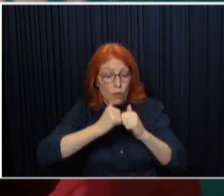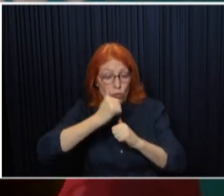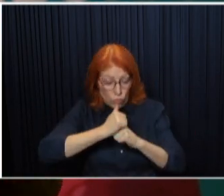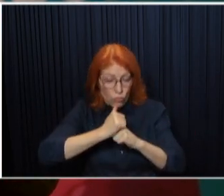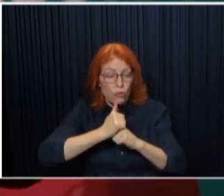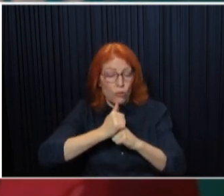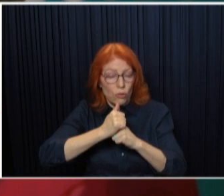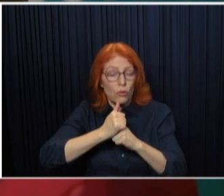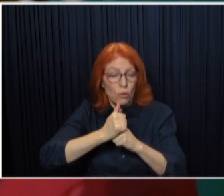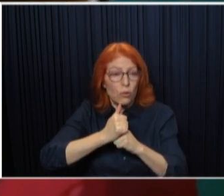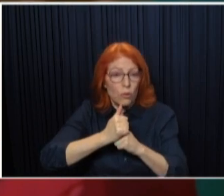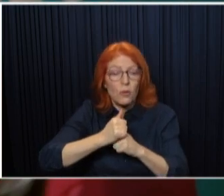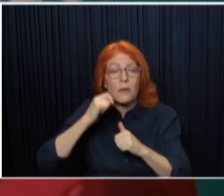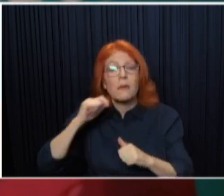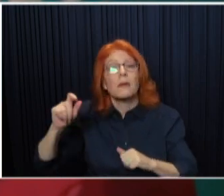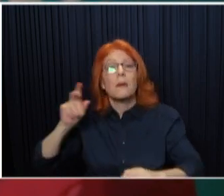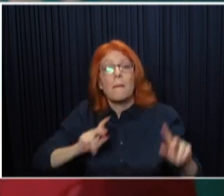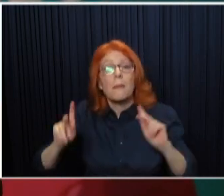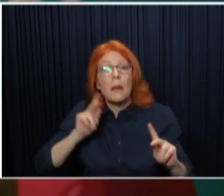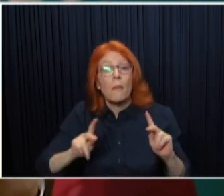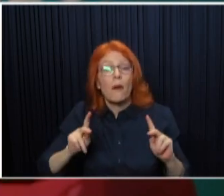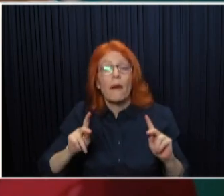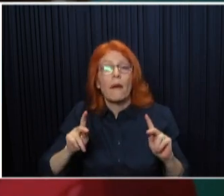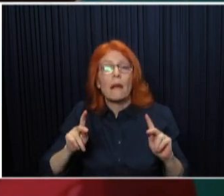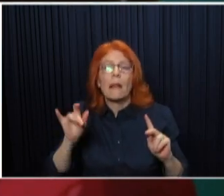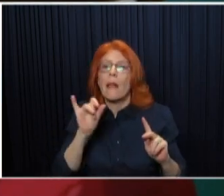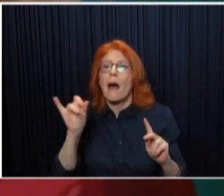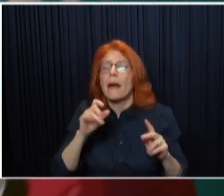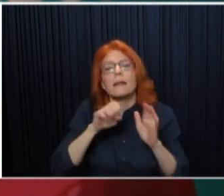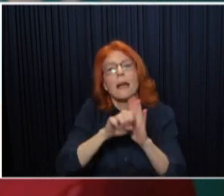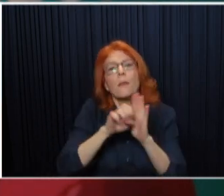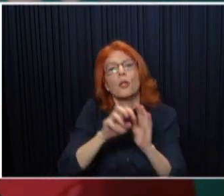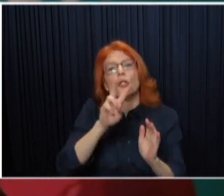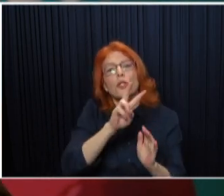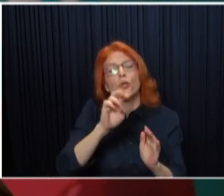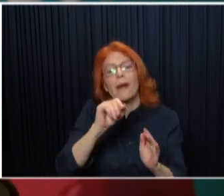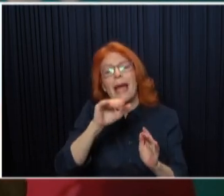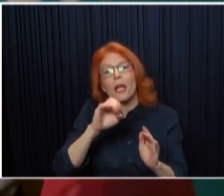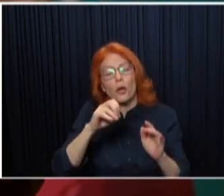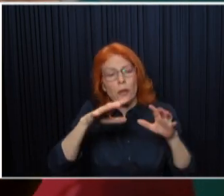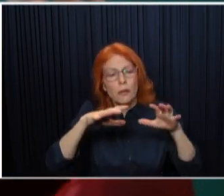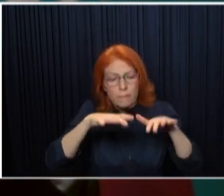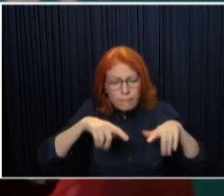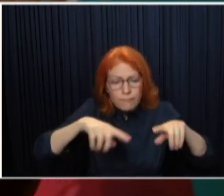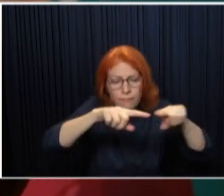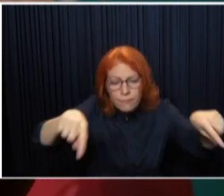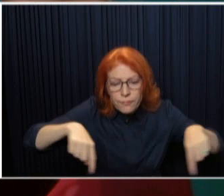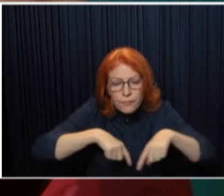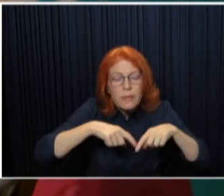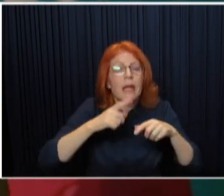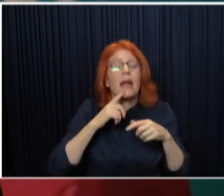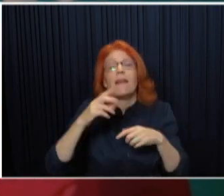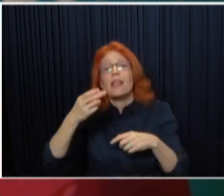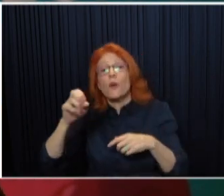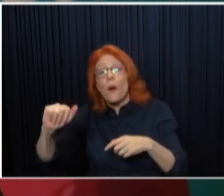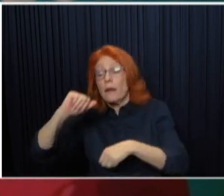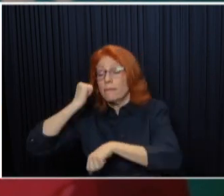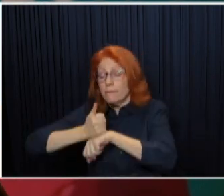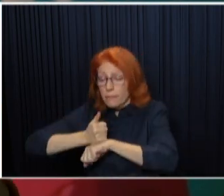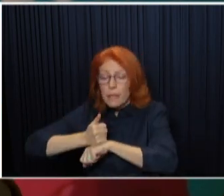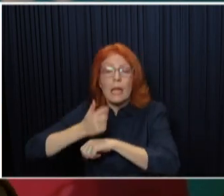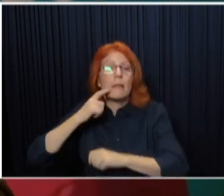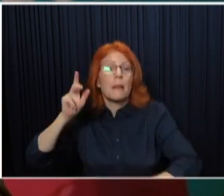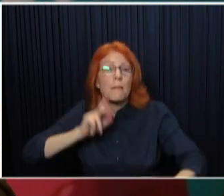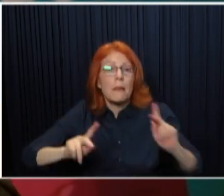of people, say a 2-acre plot, we'll make it small, and you have an HOA that's set up, and then the